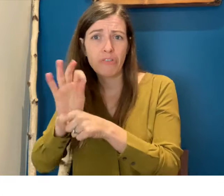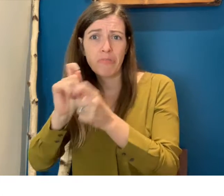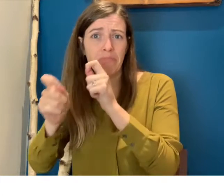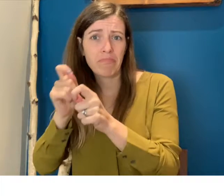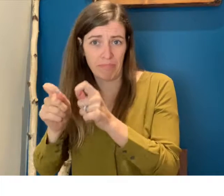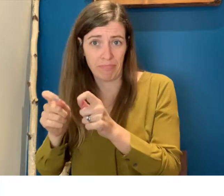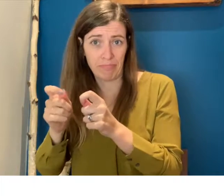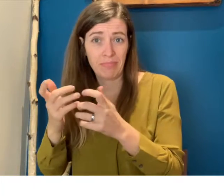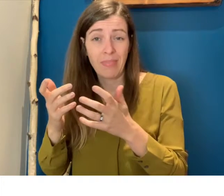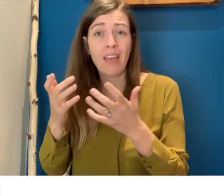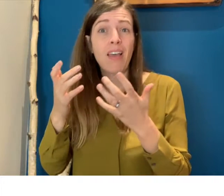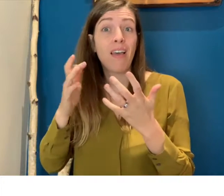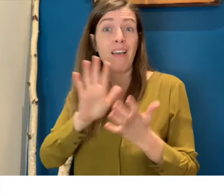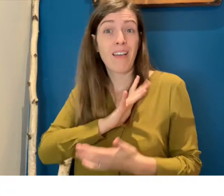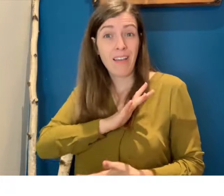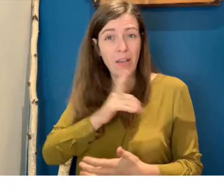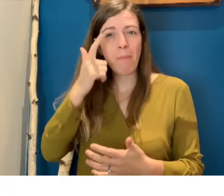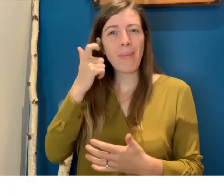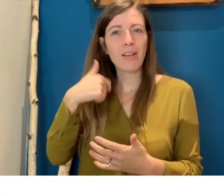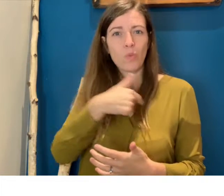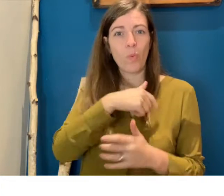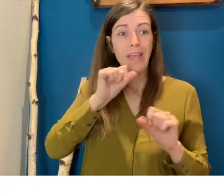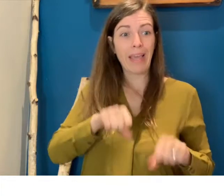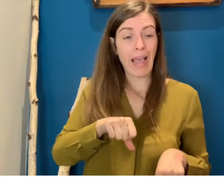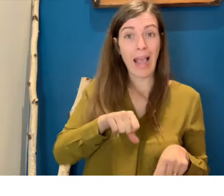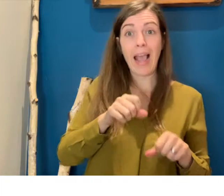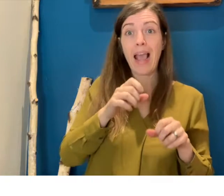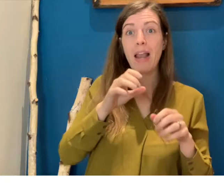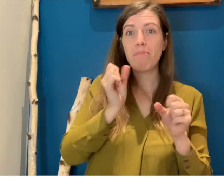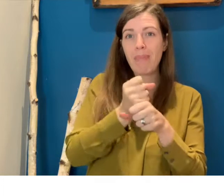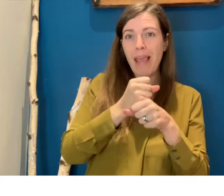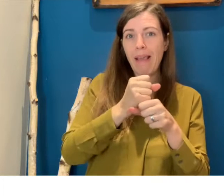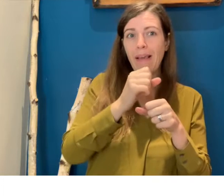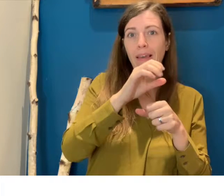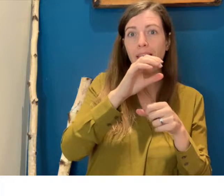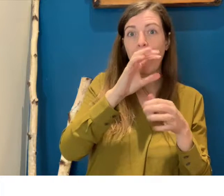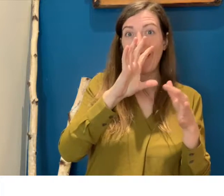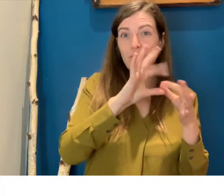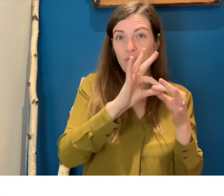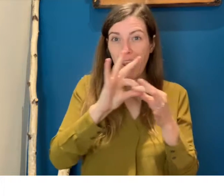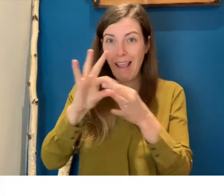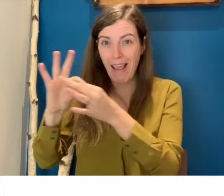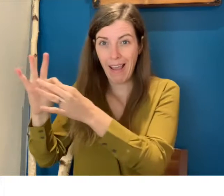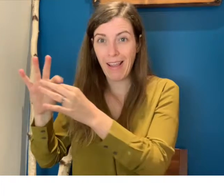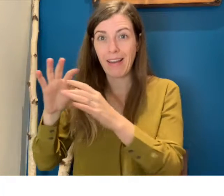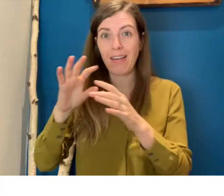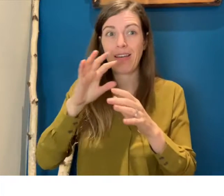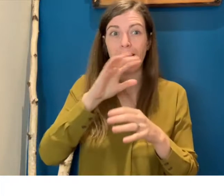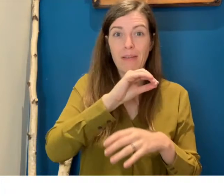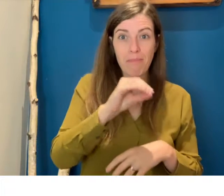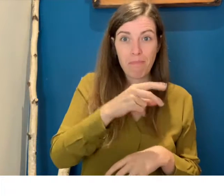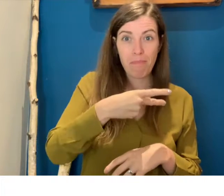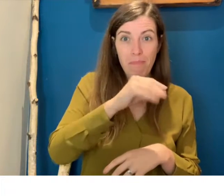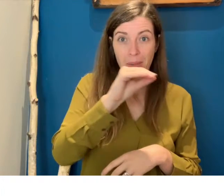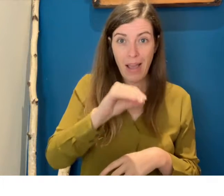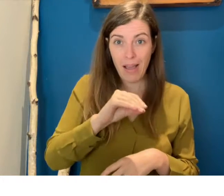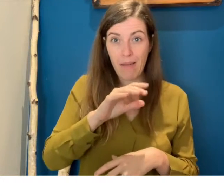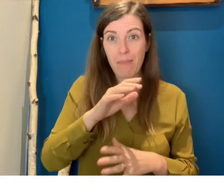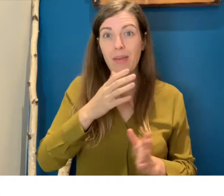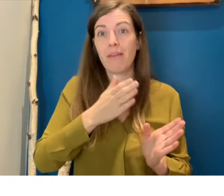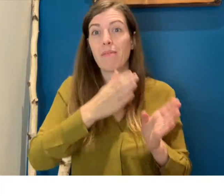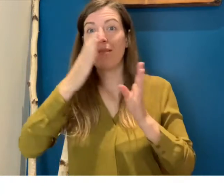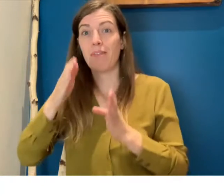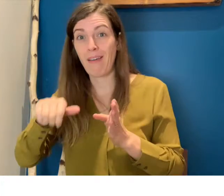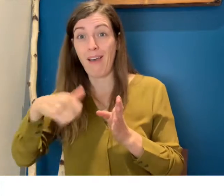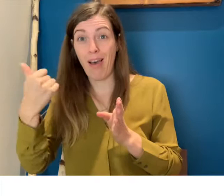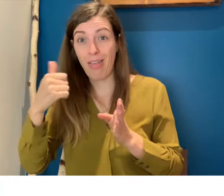another % sign. And what that lets you do is to take a data frame, pass it through the pipe, do something with it, pass it through another